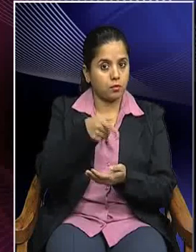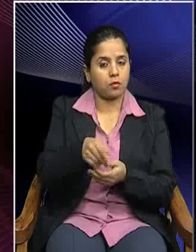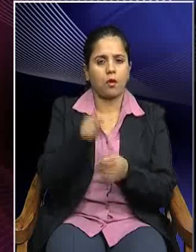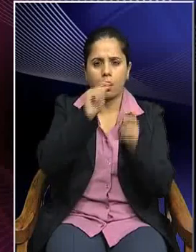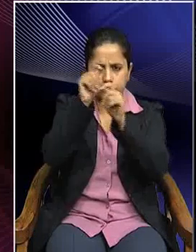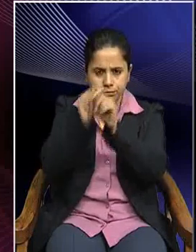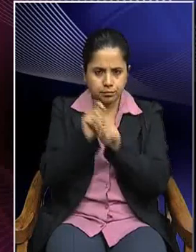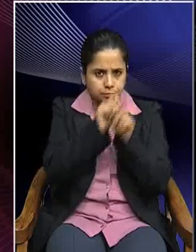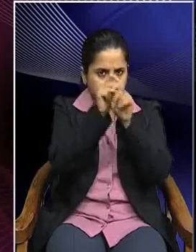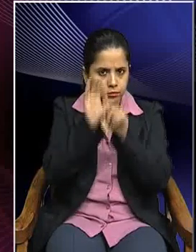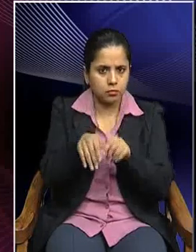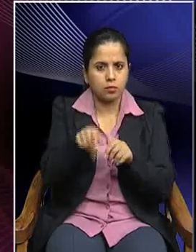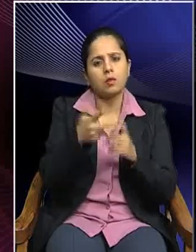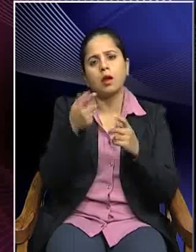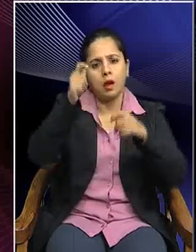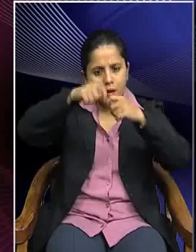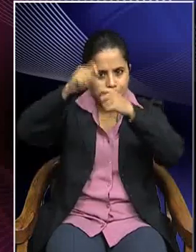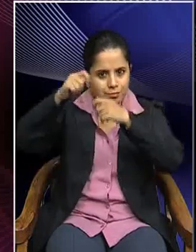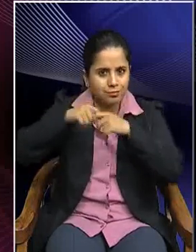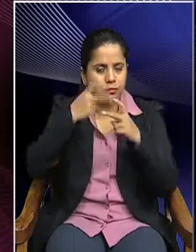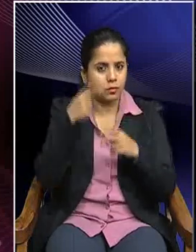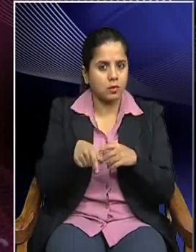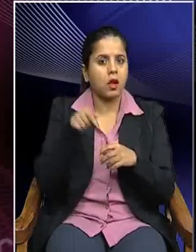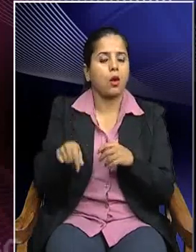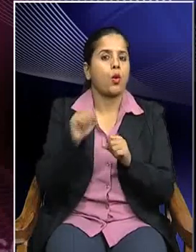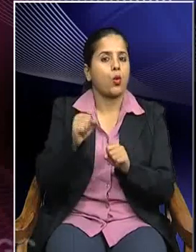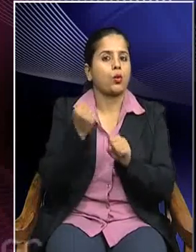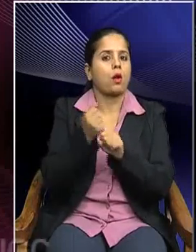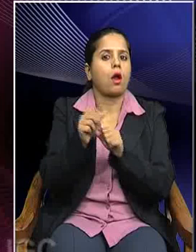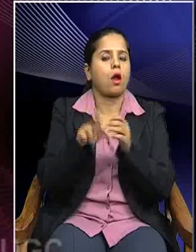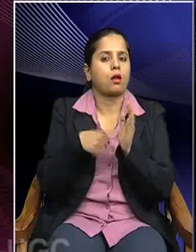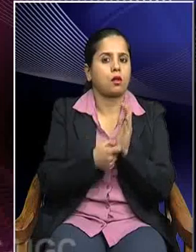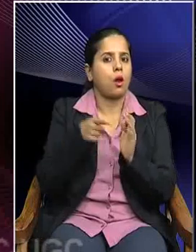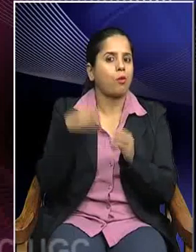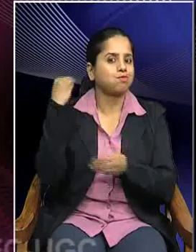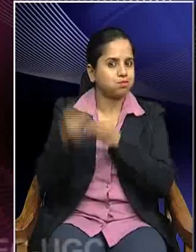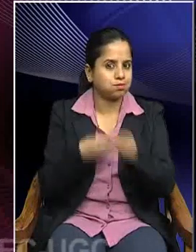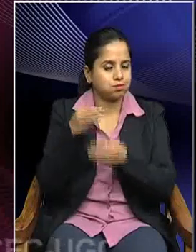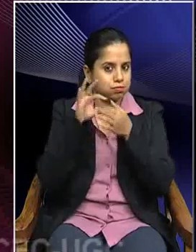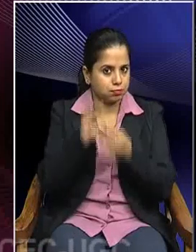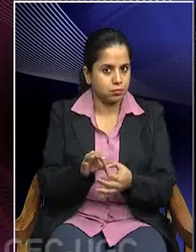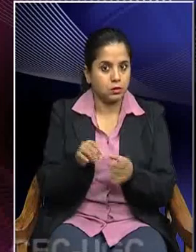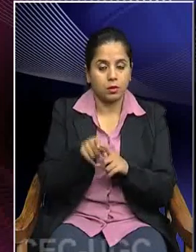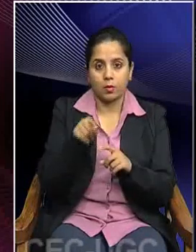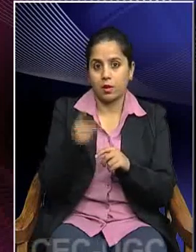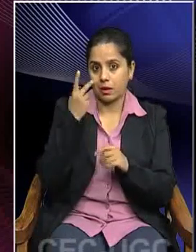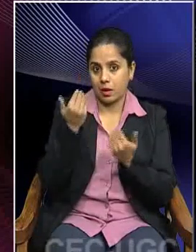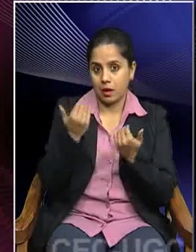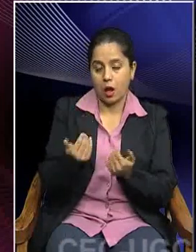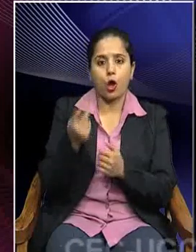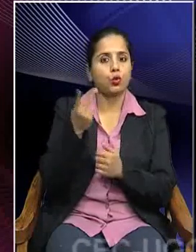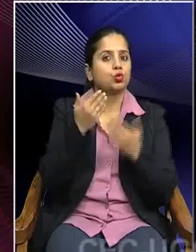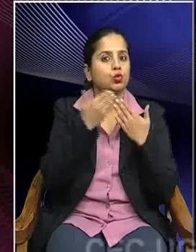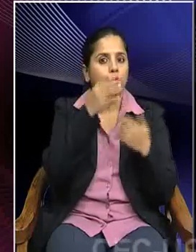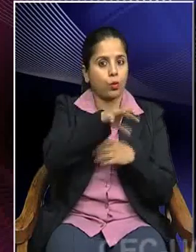in Gandhar tradition. And it has caught on. In fact, since these two